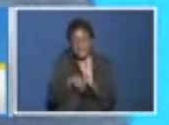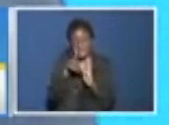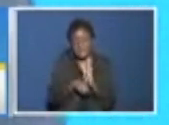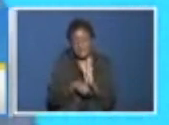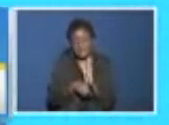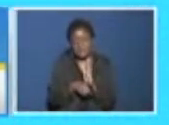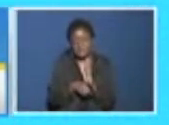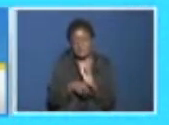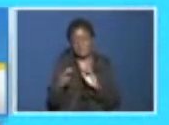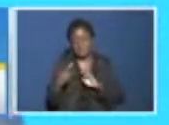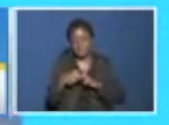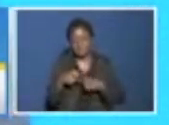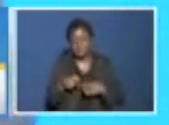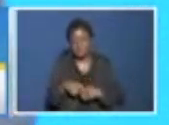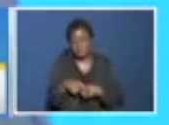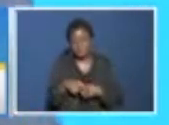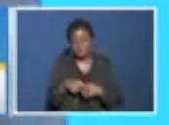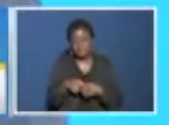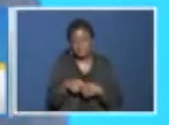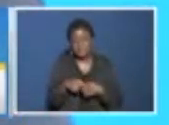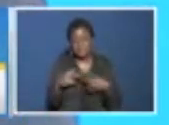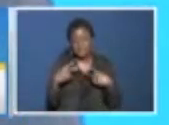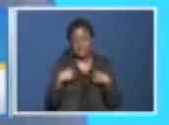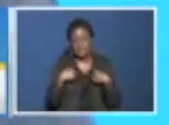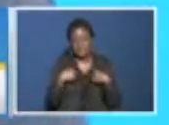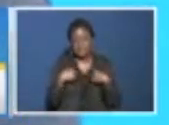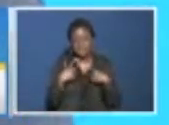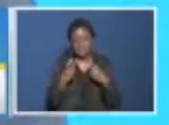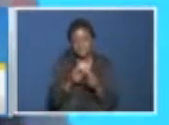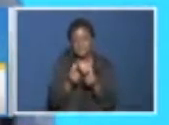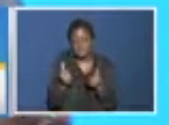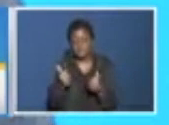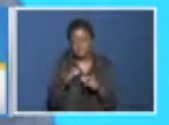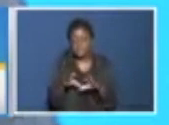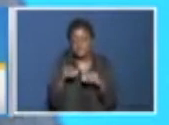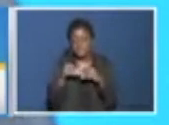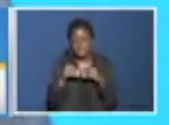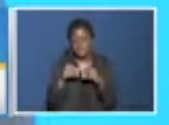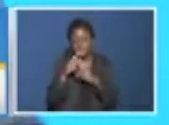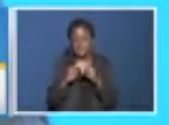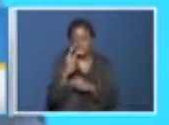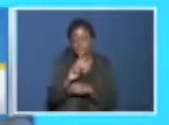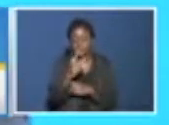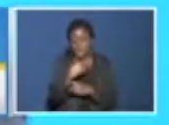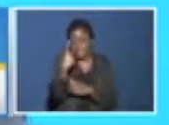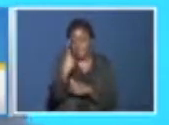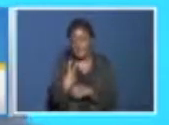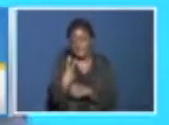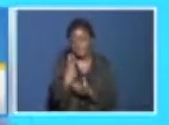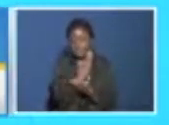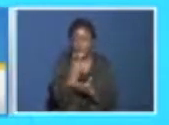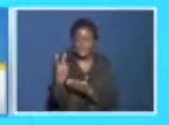resolution, the UN resolution was finally passed about a week and a half ago, so that we could continue